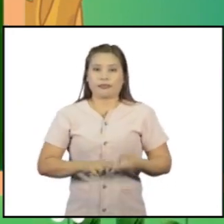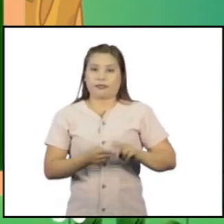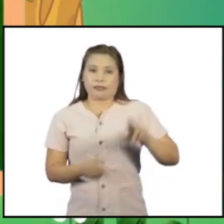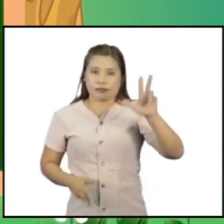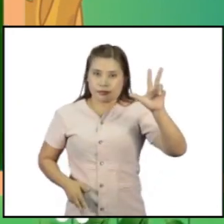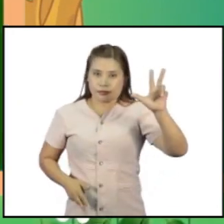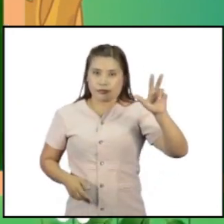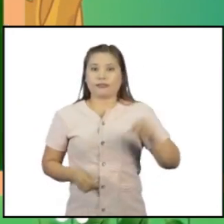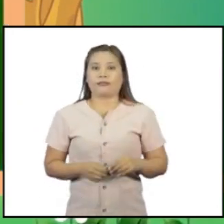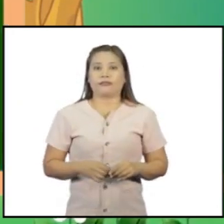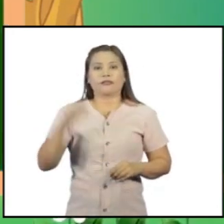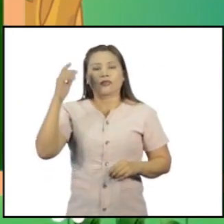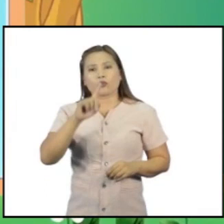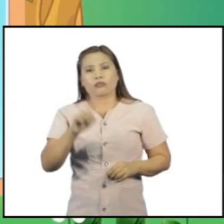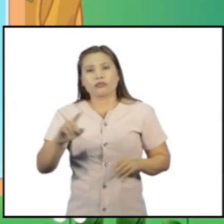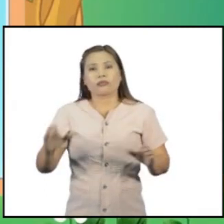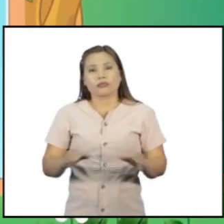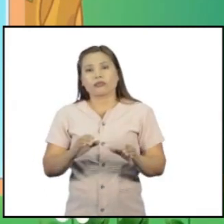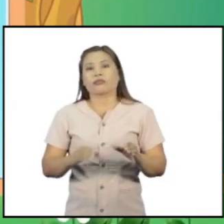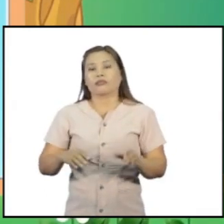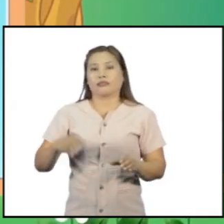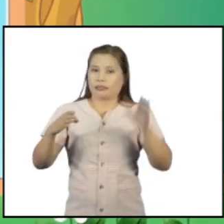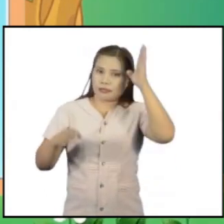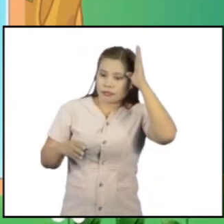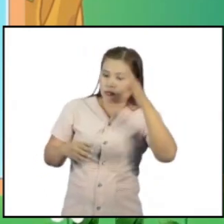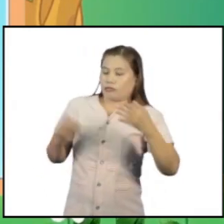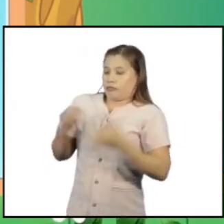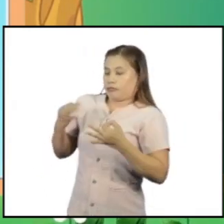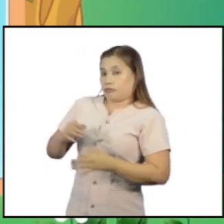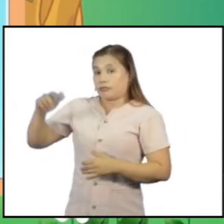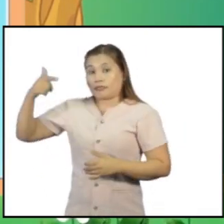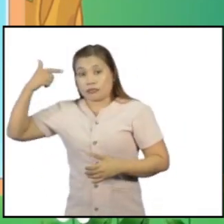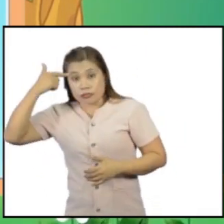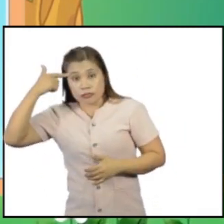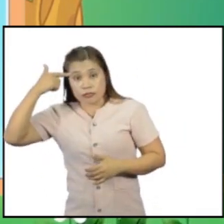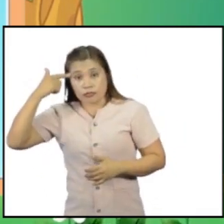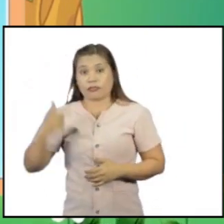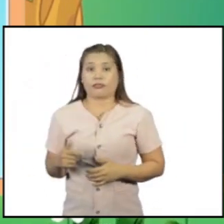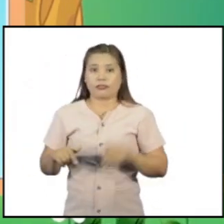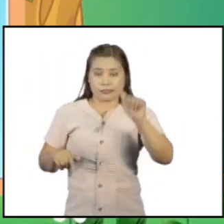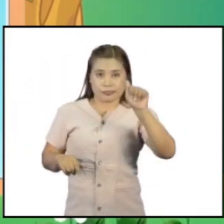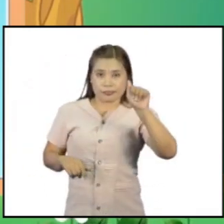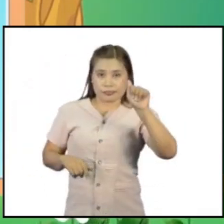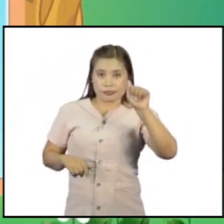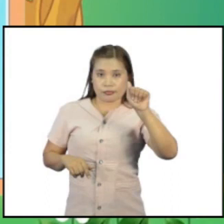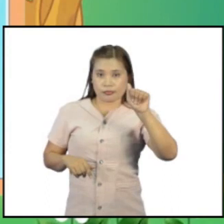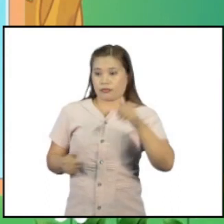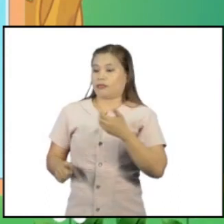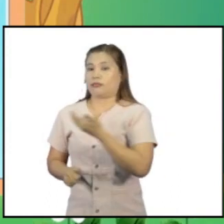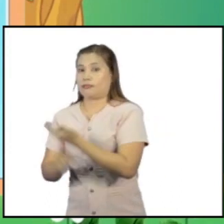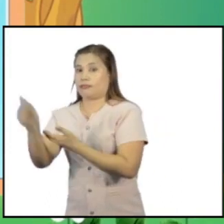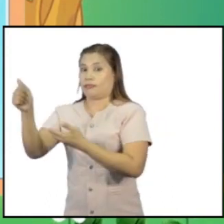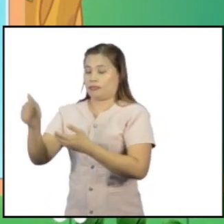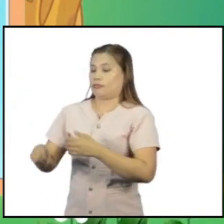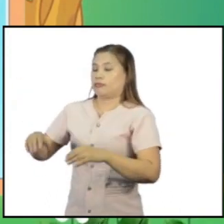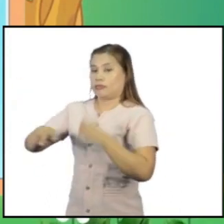Number 3. What did Benny do to scare Gino? A. He threatened